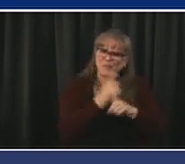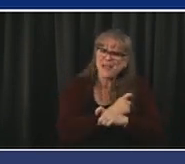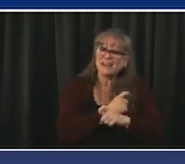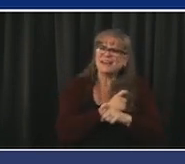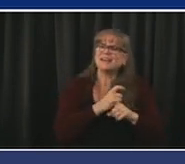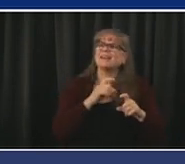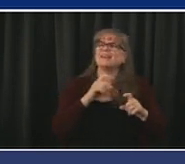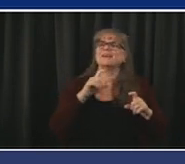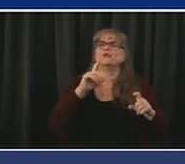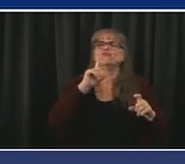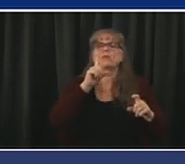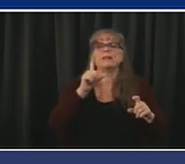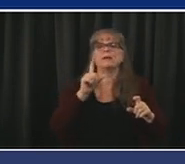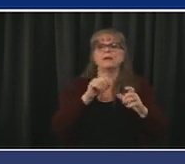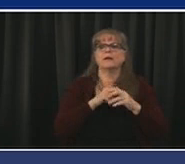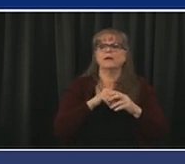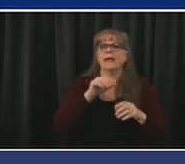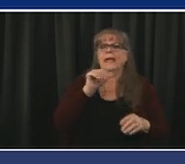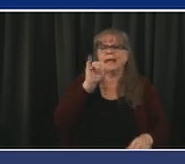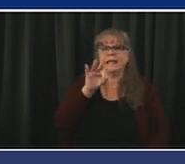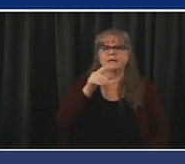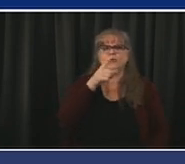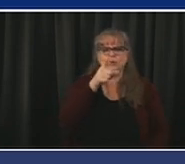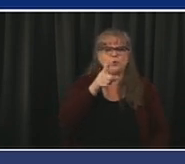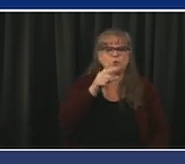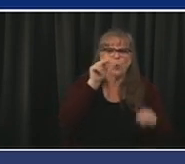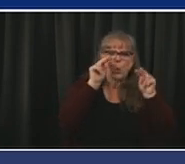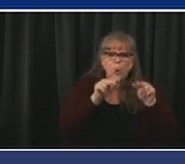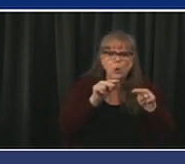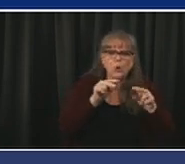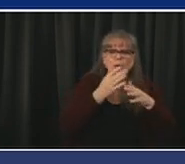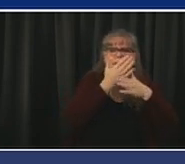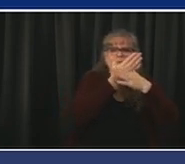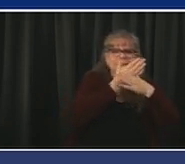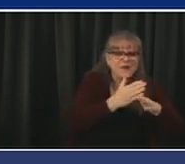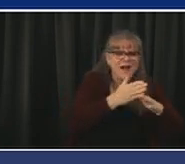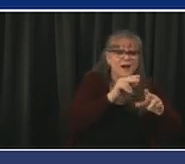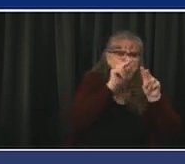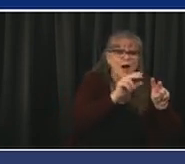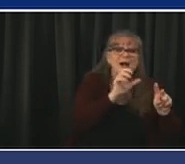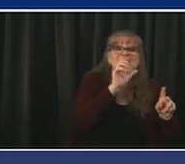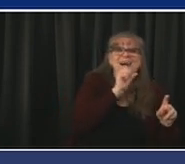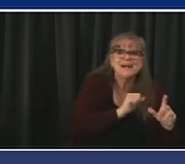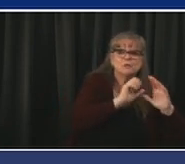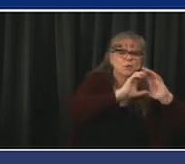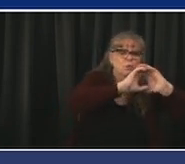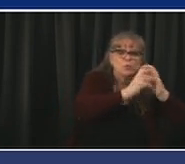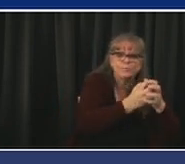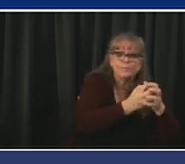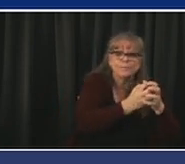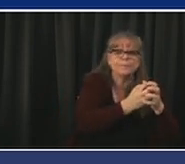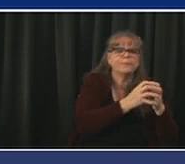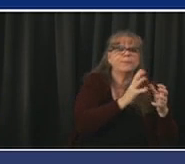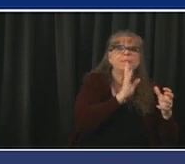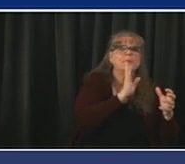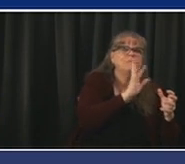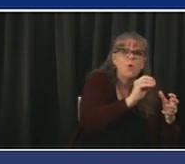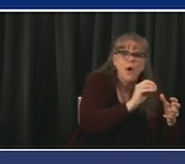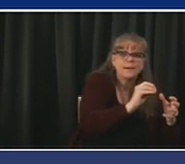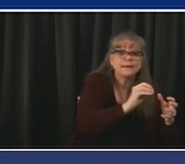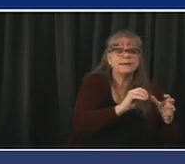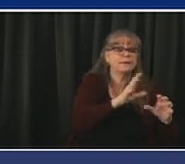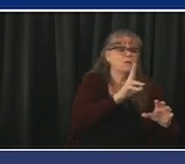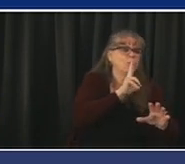further divide based on quantity, it would be simply by age, right? So it might be 40 and up and then 39 and under. It all depends on